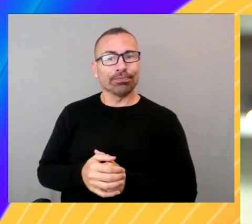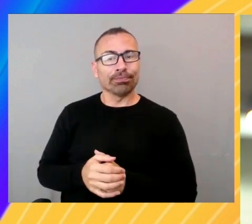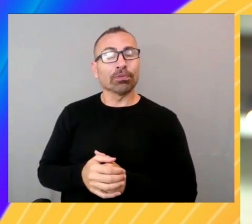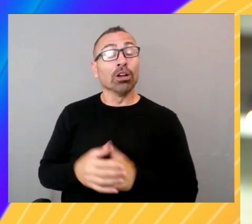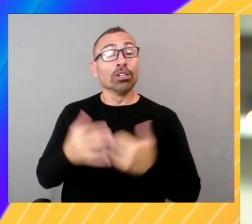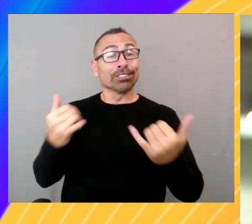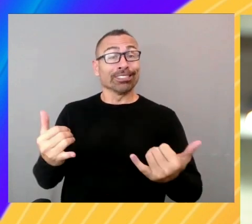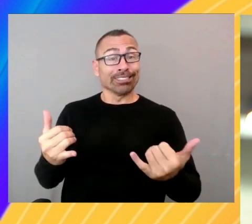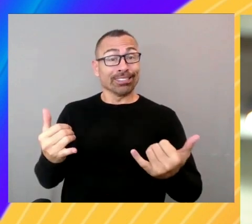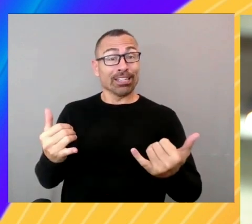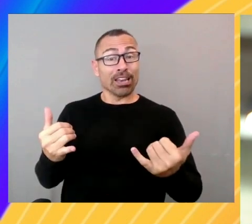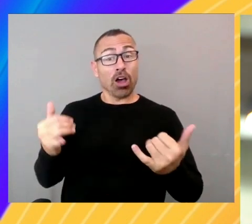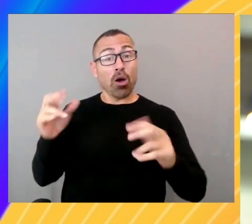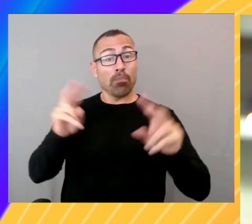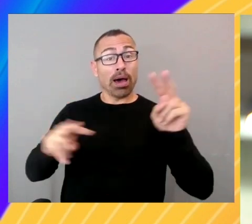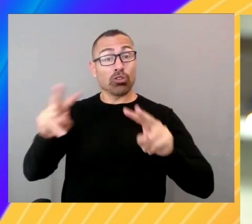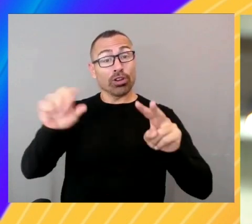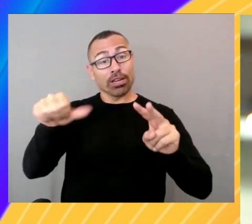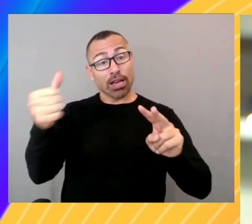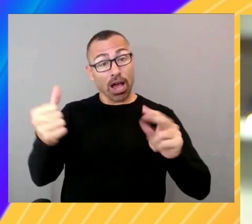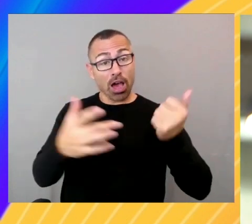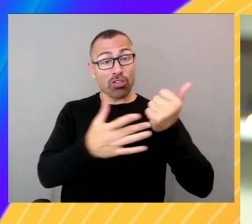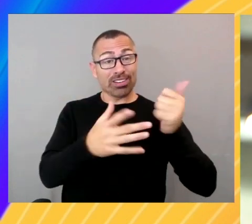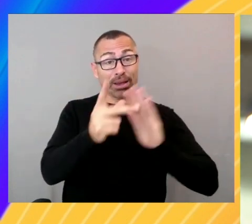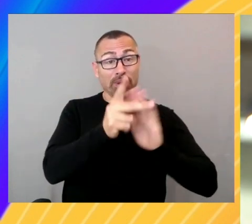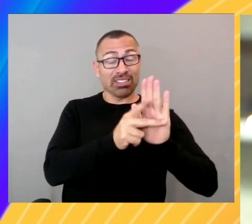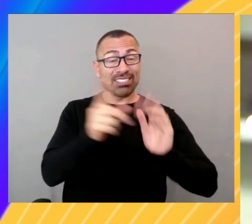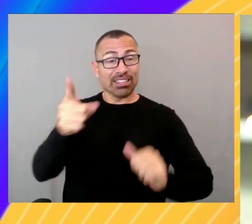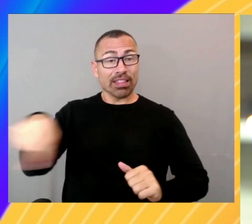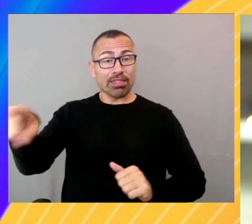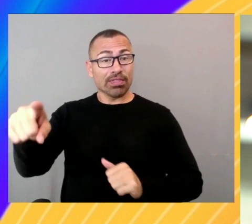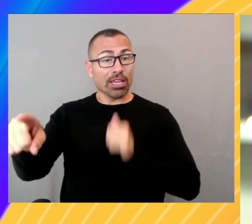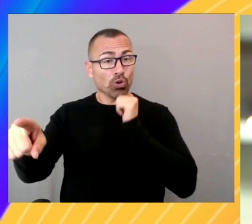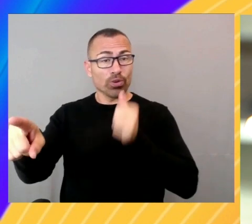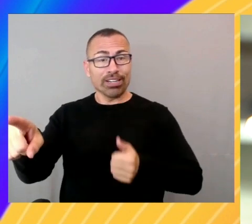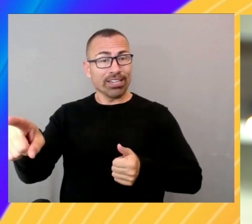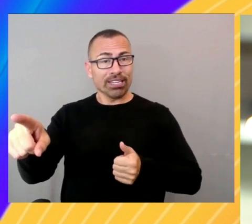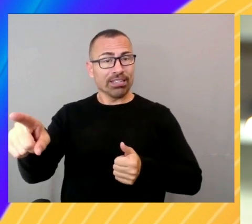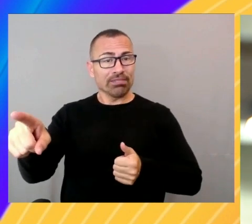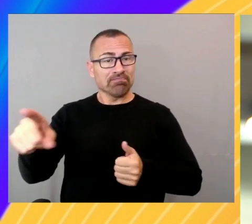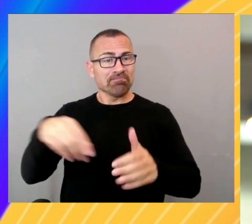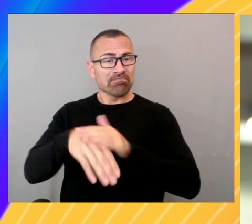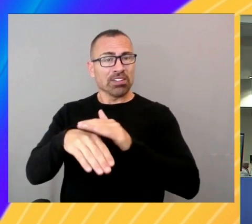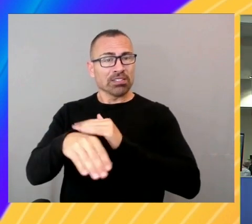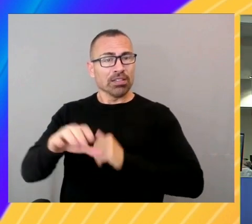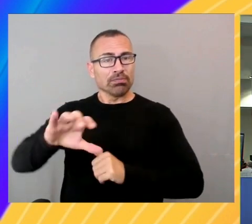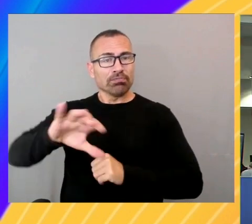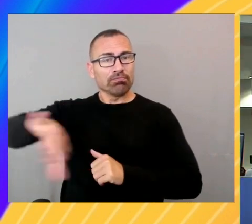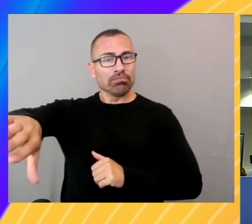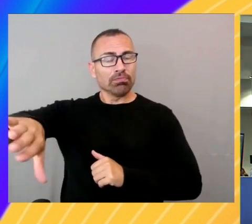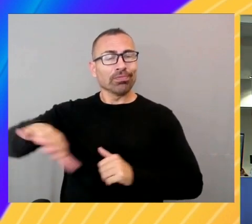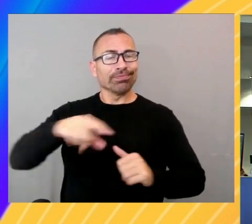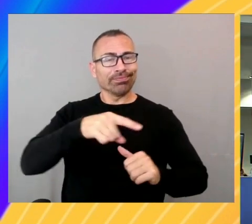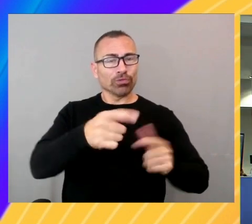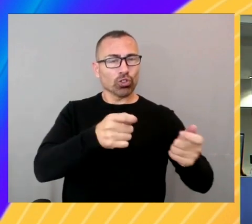the other tag policies that they may not need to have access to. Sure. Now, given that we're here at the DC Summit and we have a lot